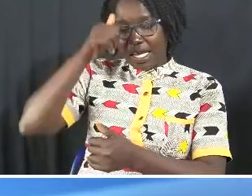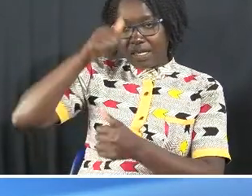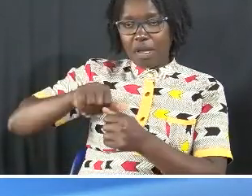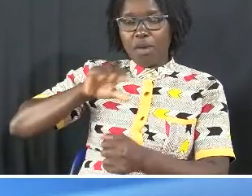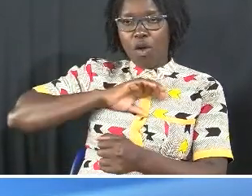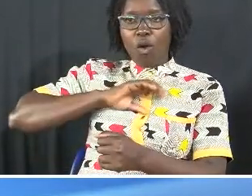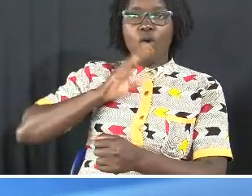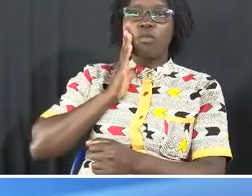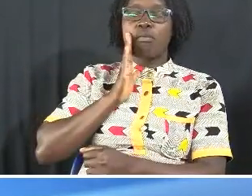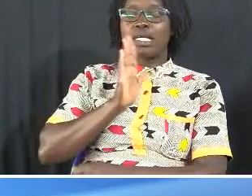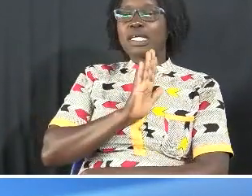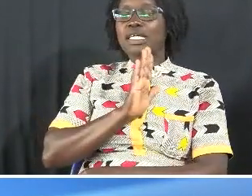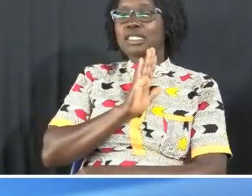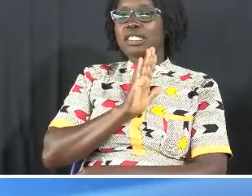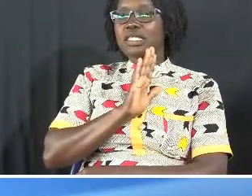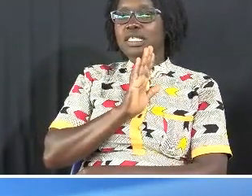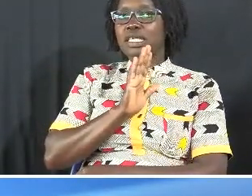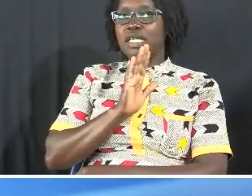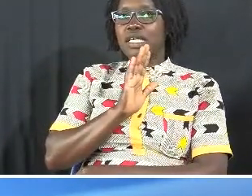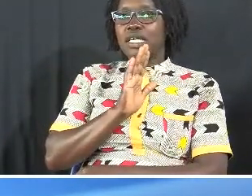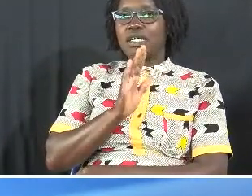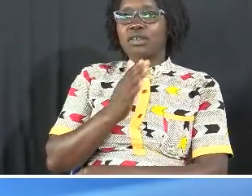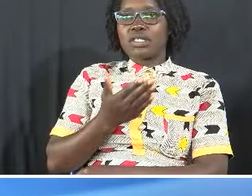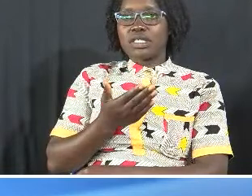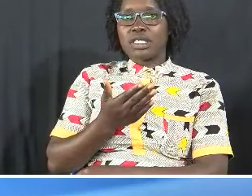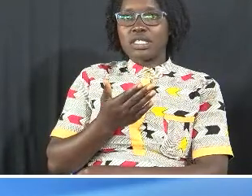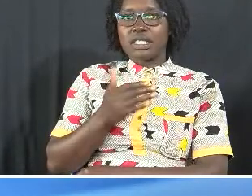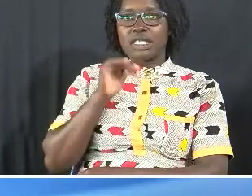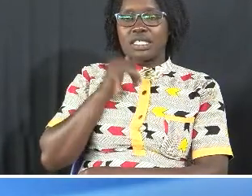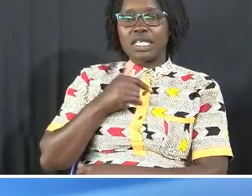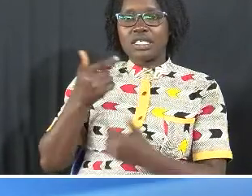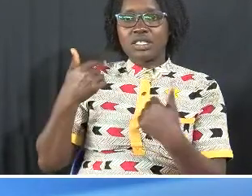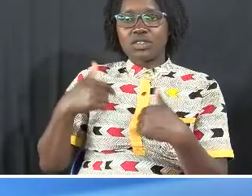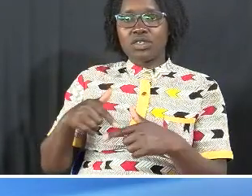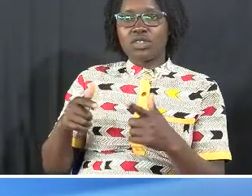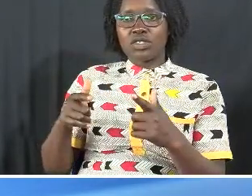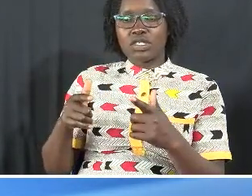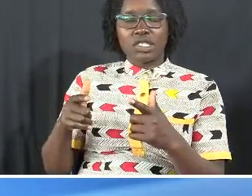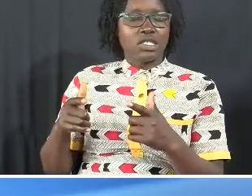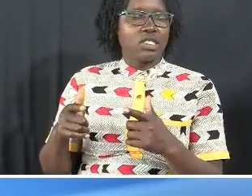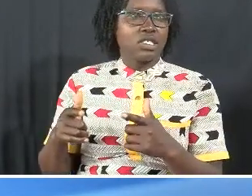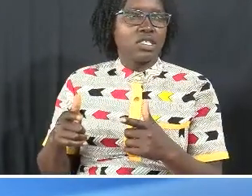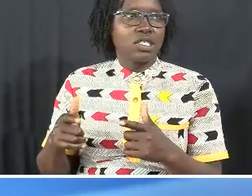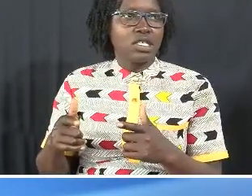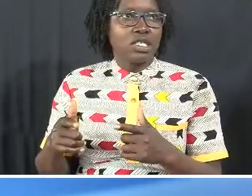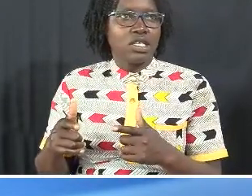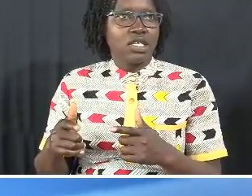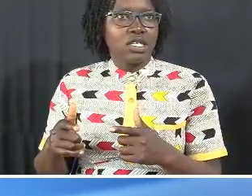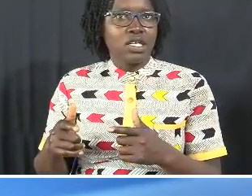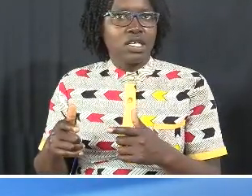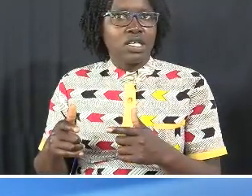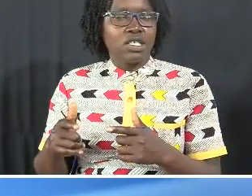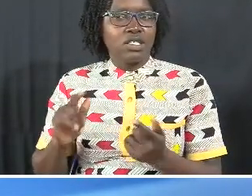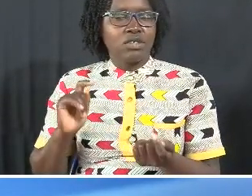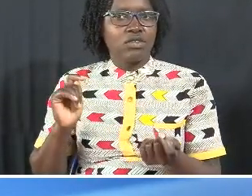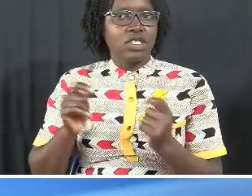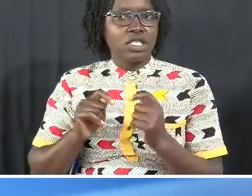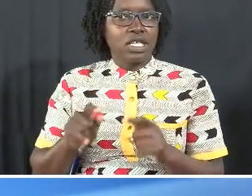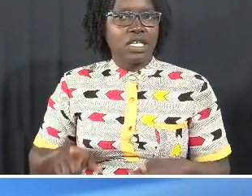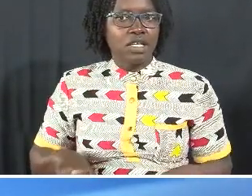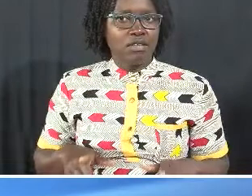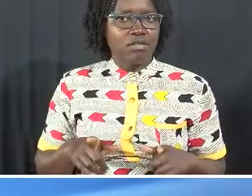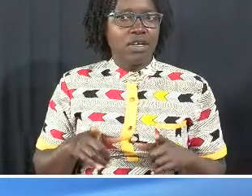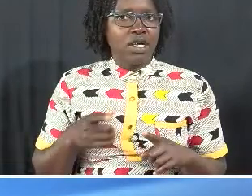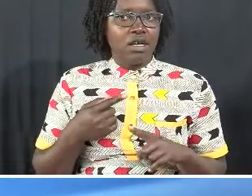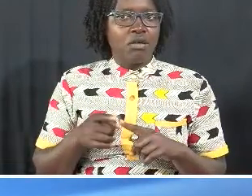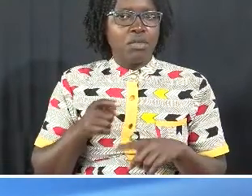mother, who currently does not have legs, because we had to amputate her legs to extend her life.